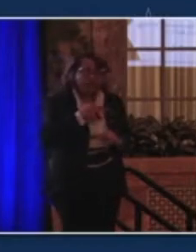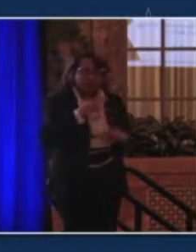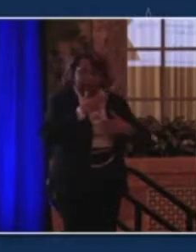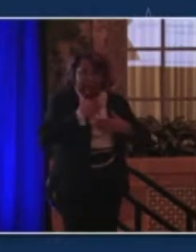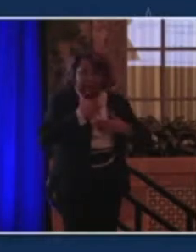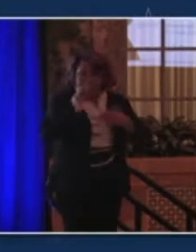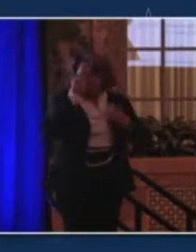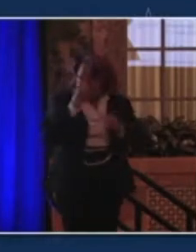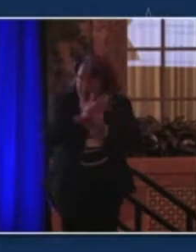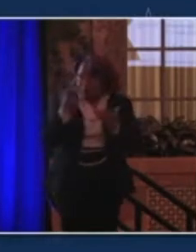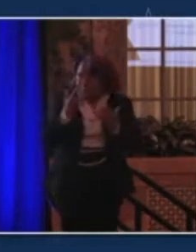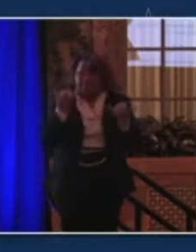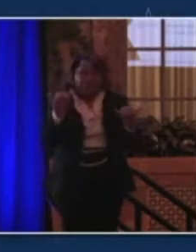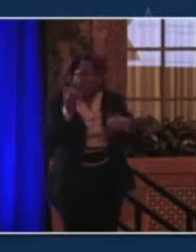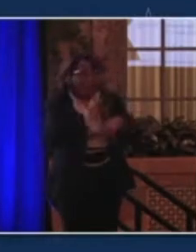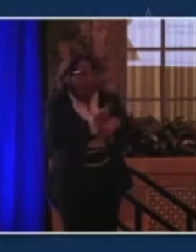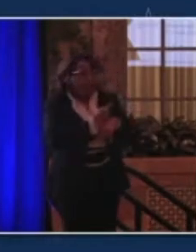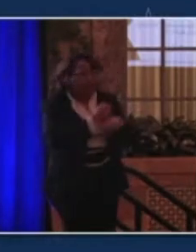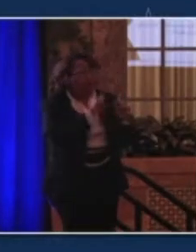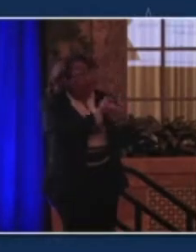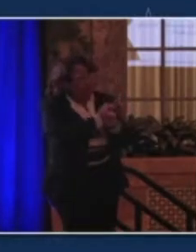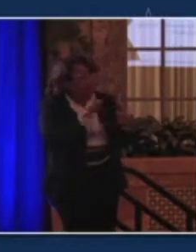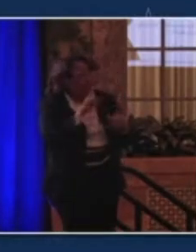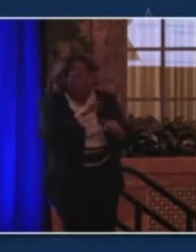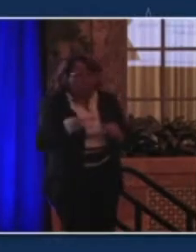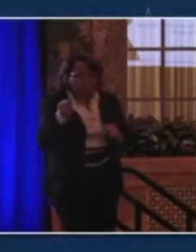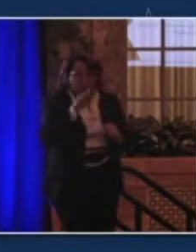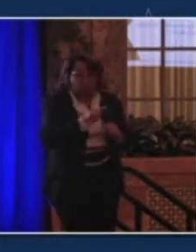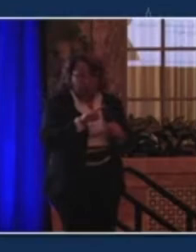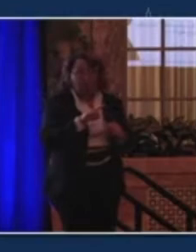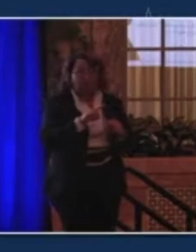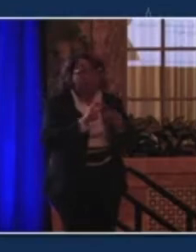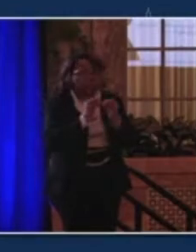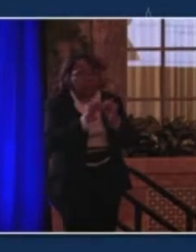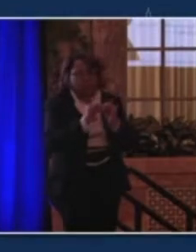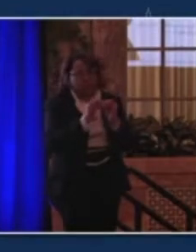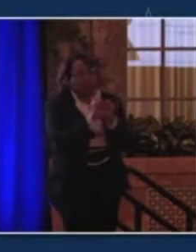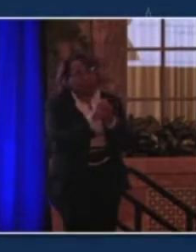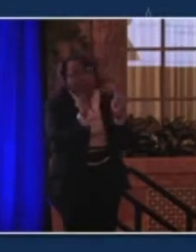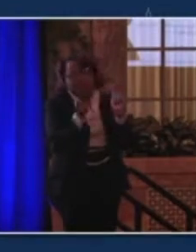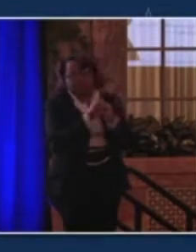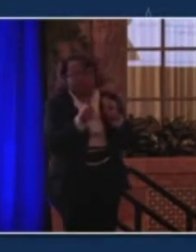to you today, all of those numbers have dramatically changed.